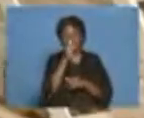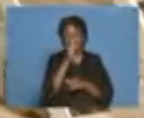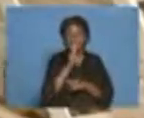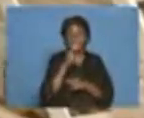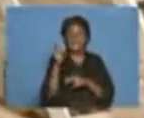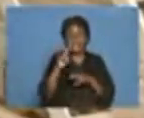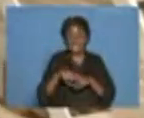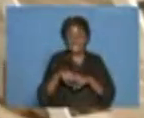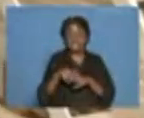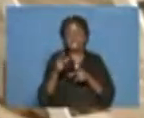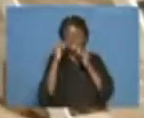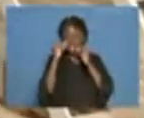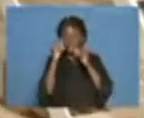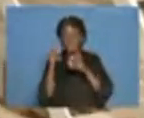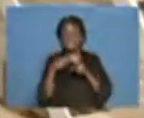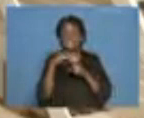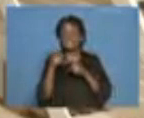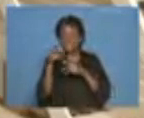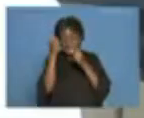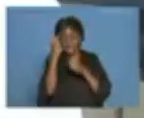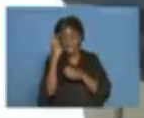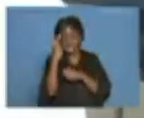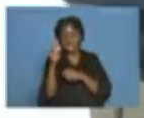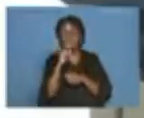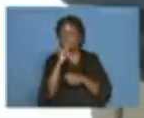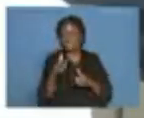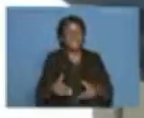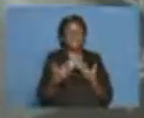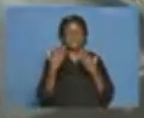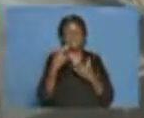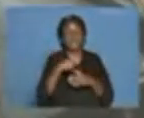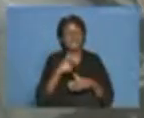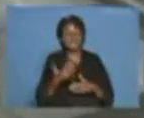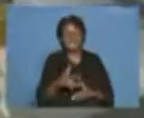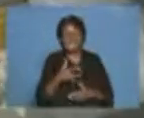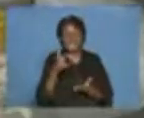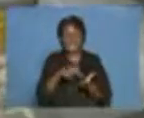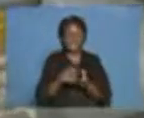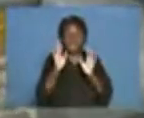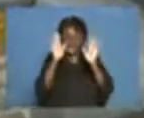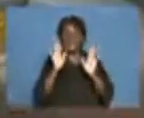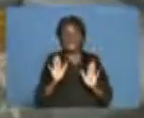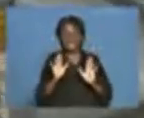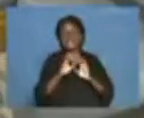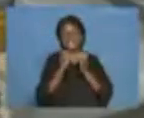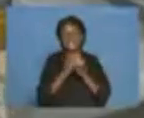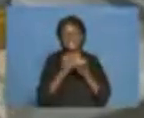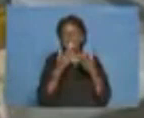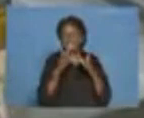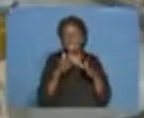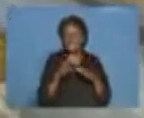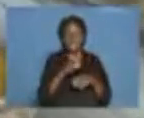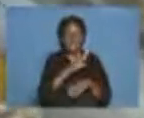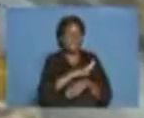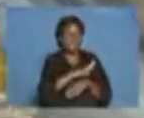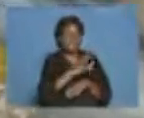sit down and teach you until you understand that he wouldn't give up on you. I feel like this is an excellent class. Already, Makai Burrows and Eugene Archer